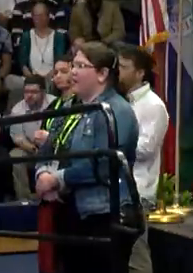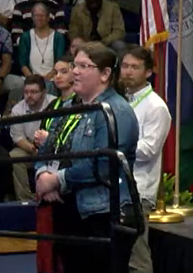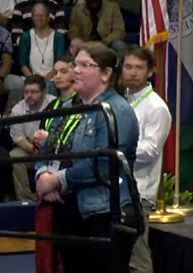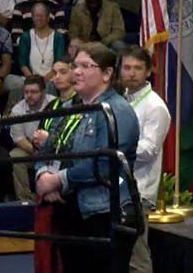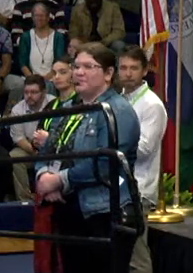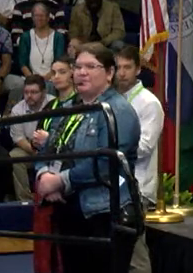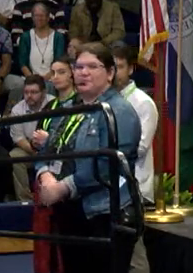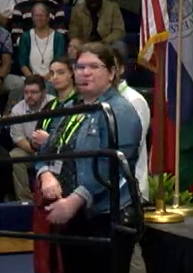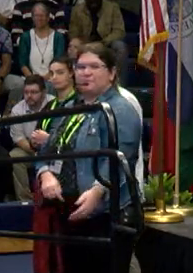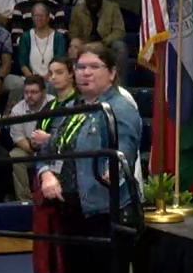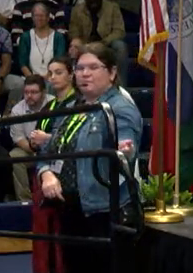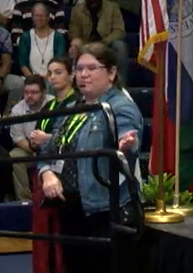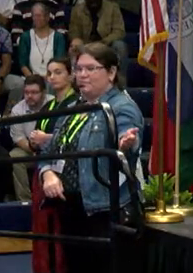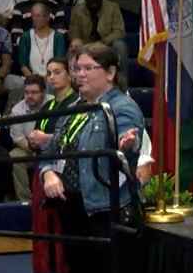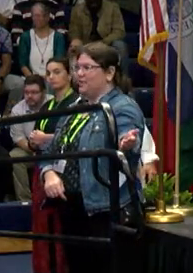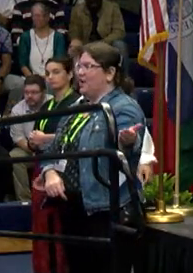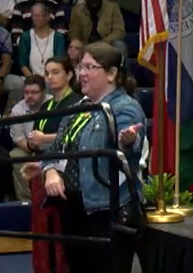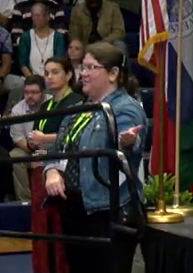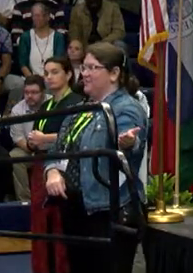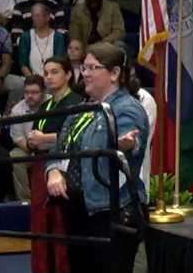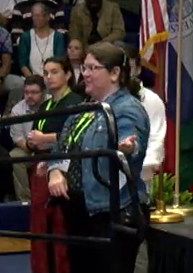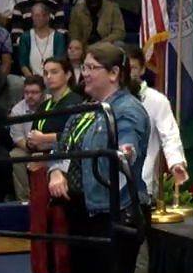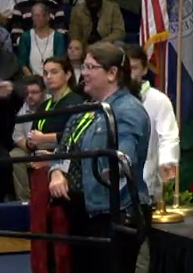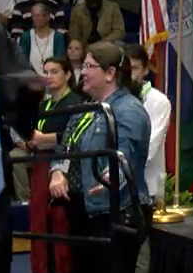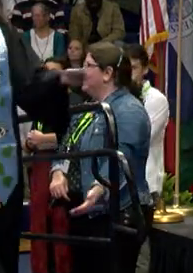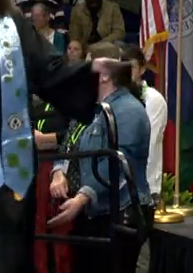Rachel C. Foster.